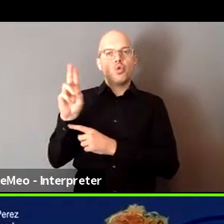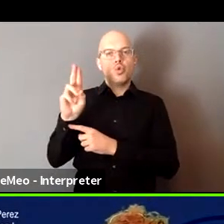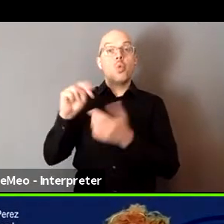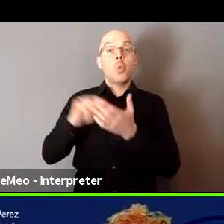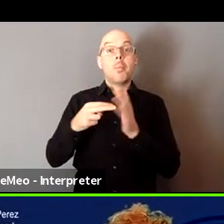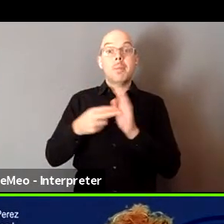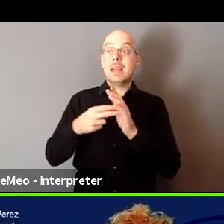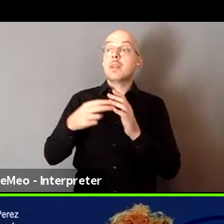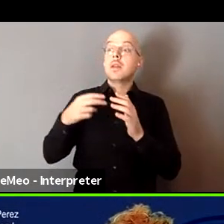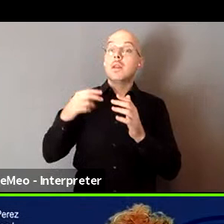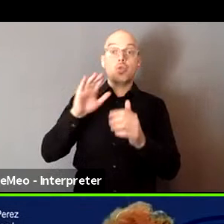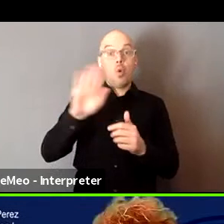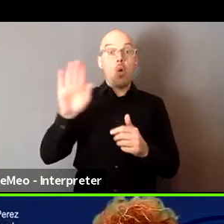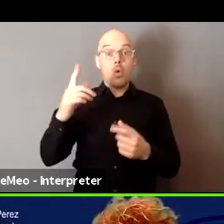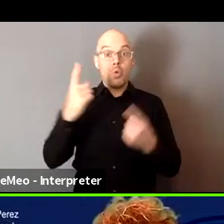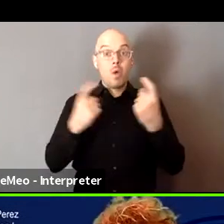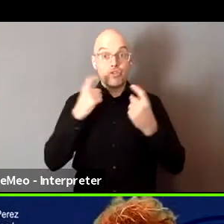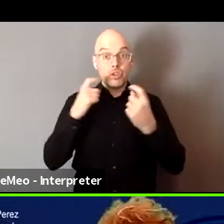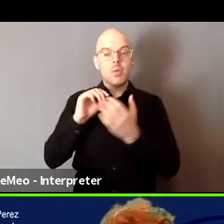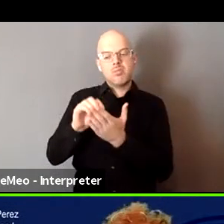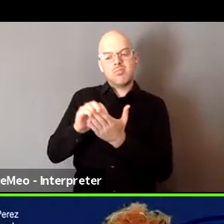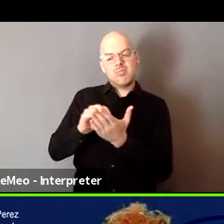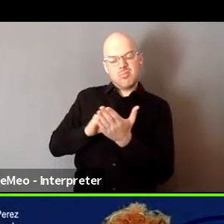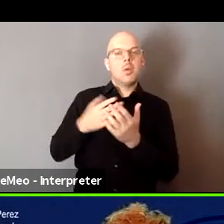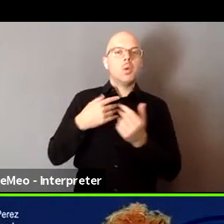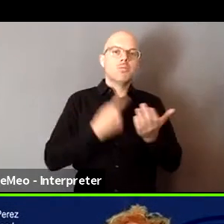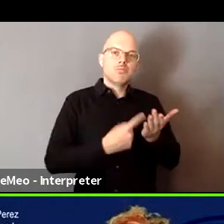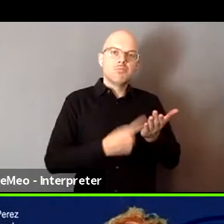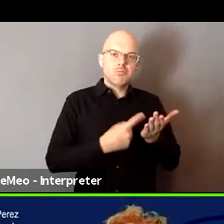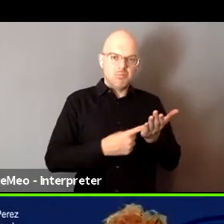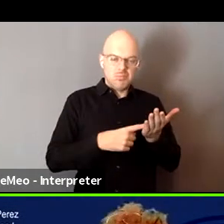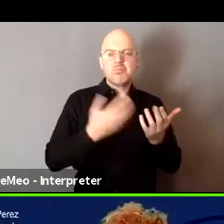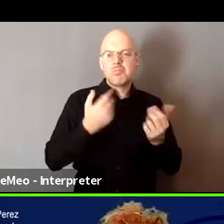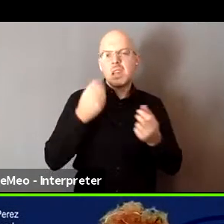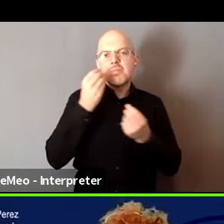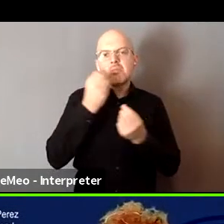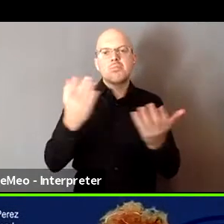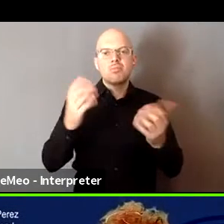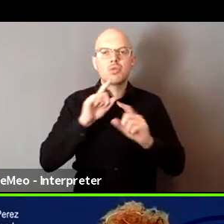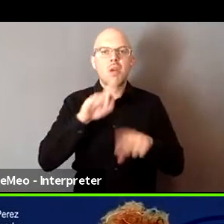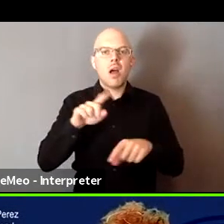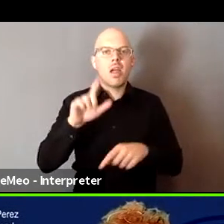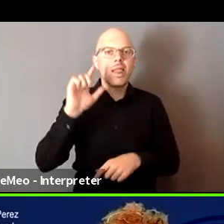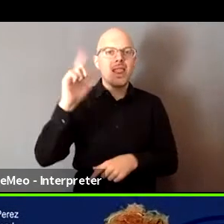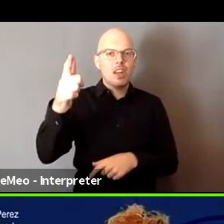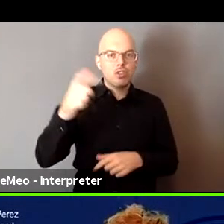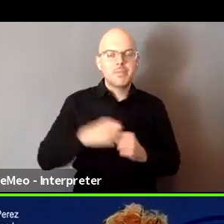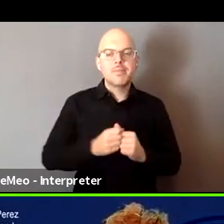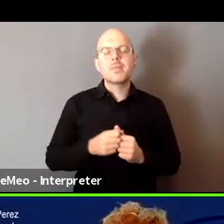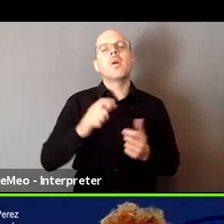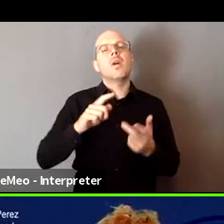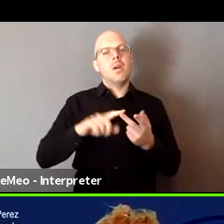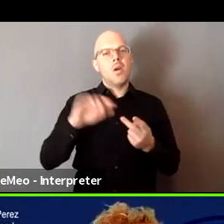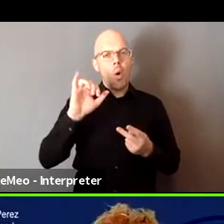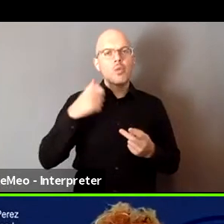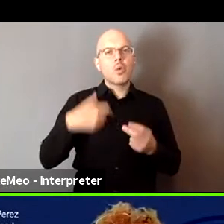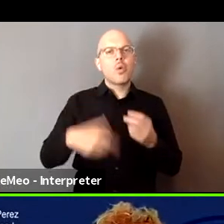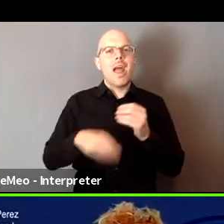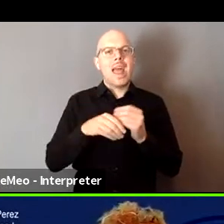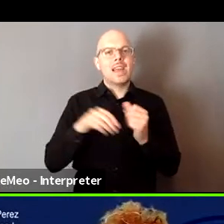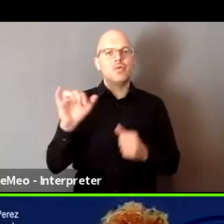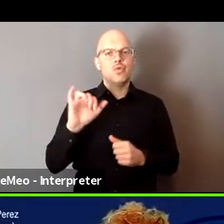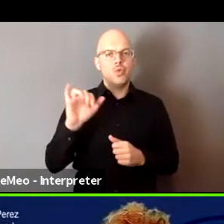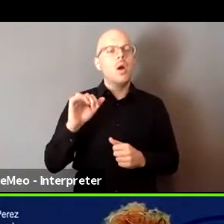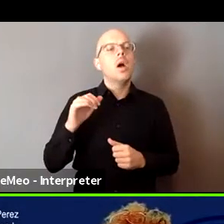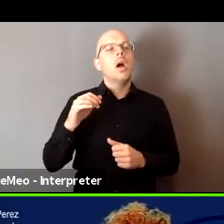that one. And if you want additional information, we can provide it. But one other thing I wanted to add before we move on, we will have